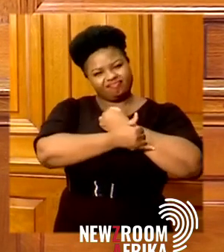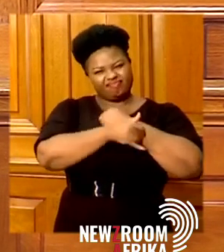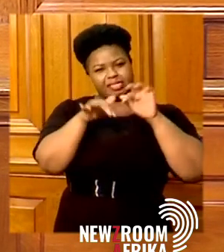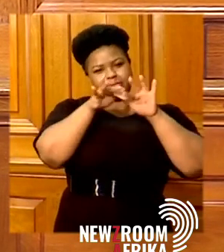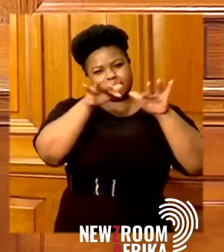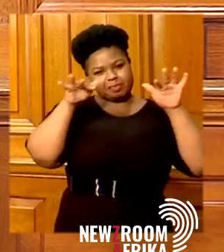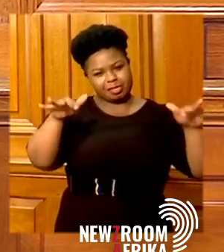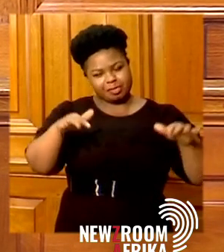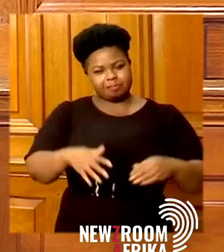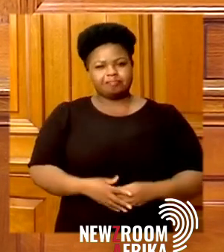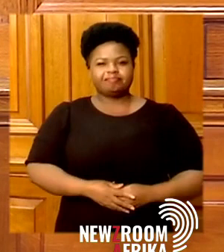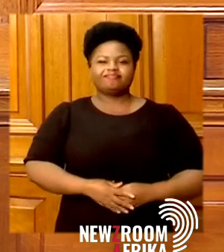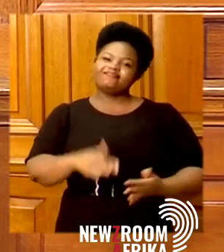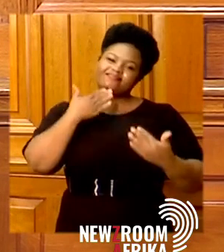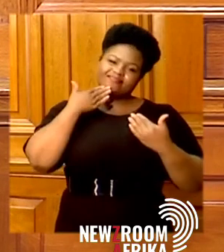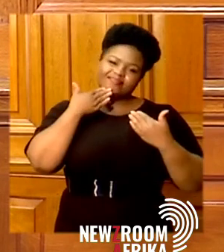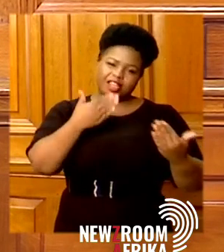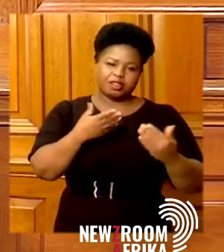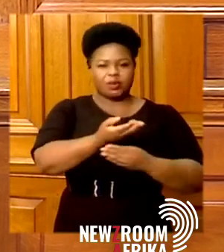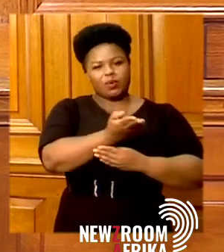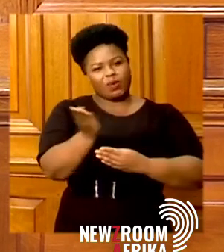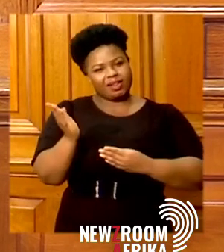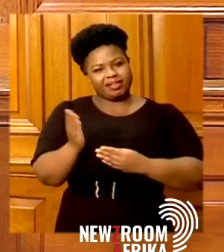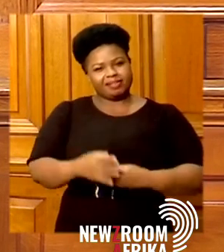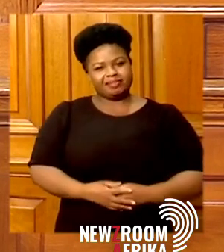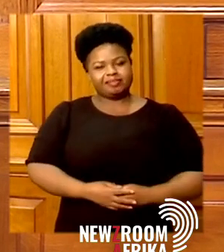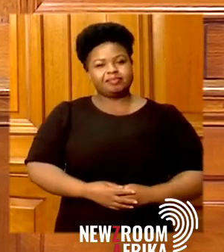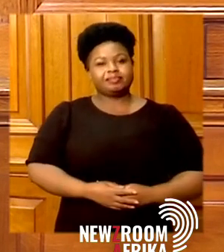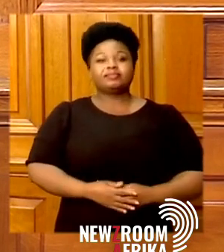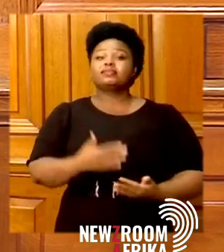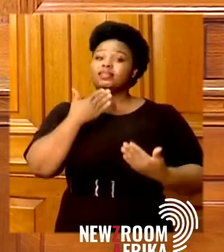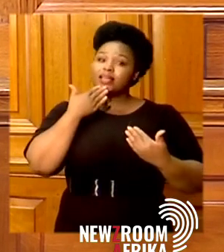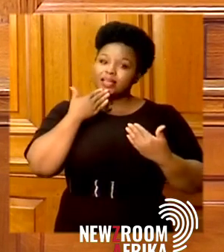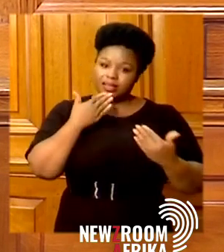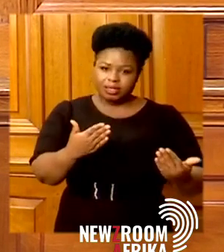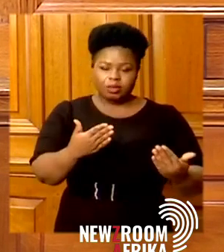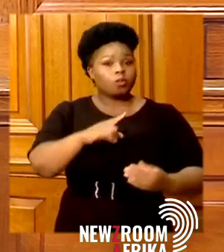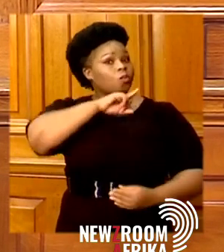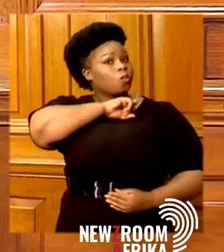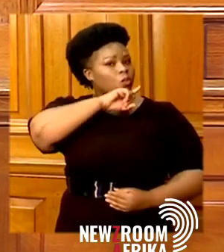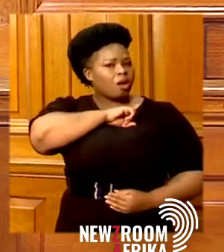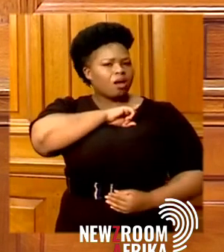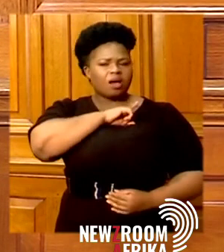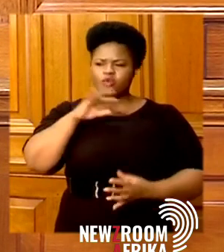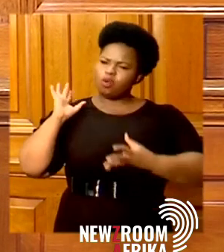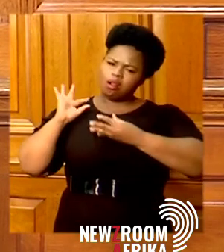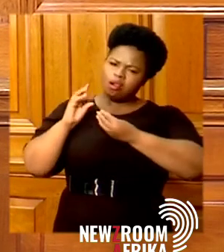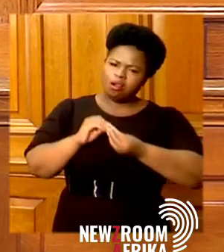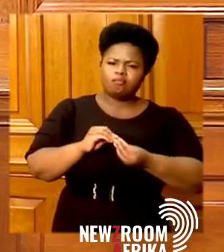people. And I thank you all. And I thank you because we have worked together